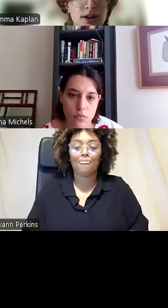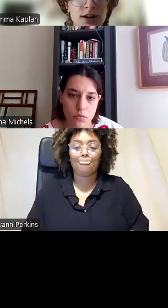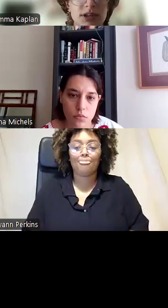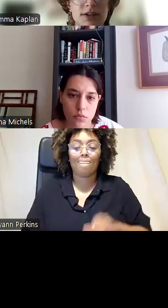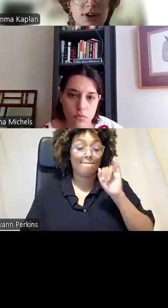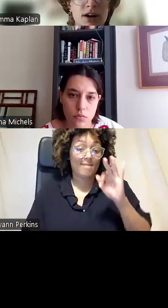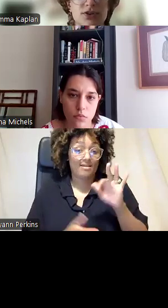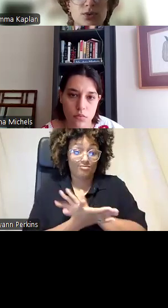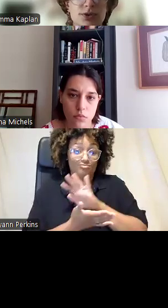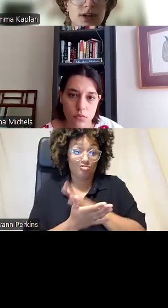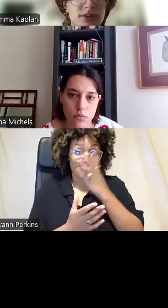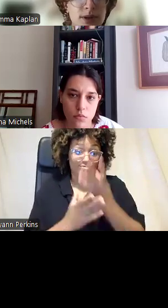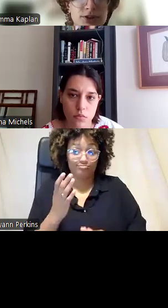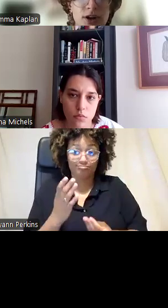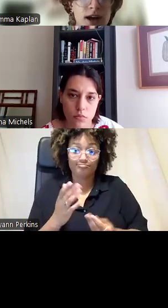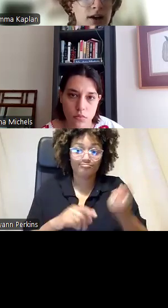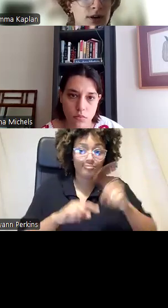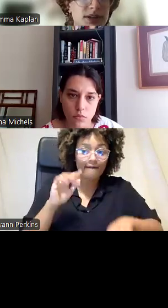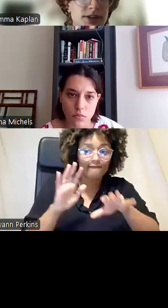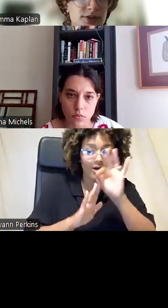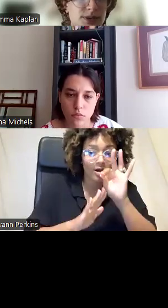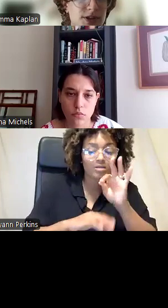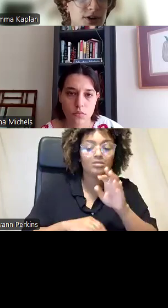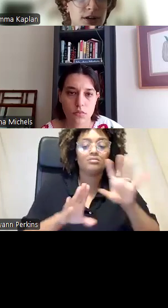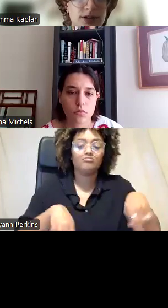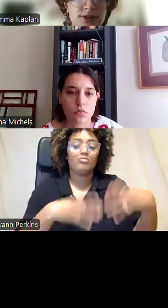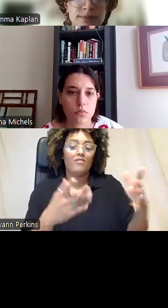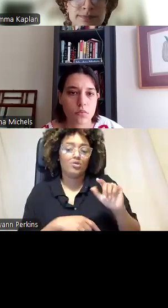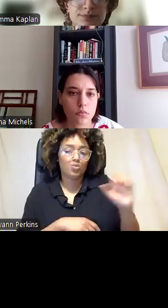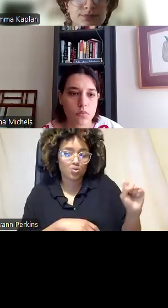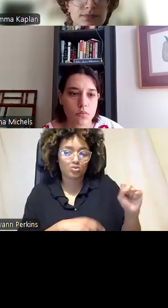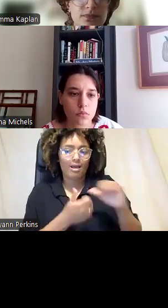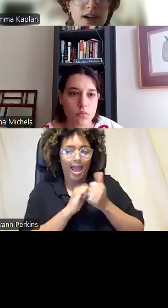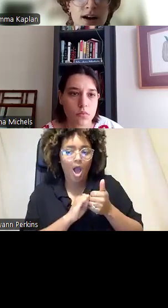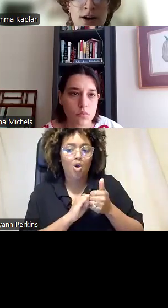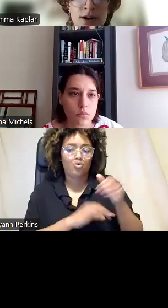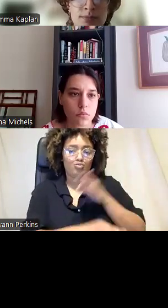be a good place to offer tools and information on how to replace those missing documents.